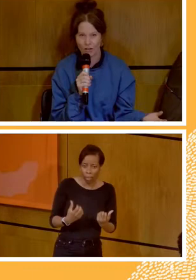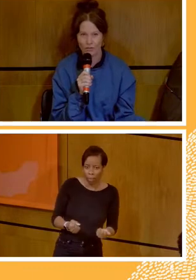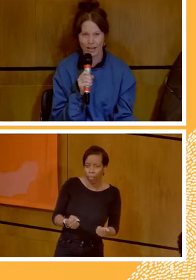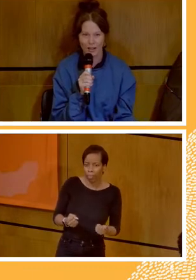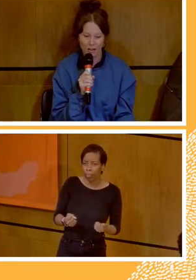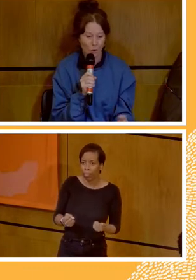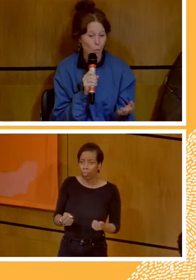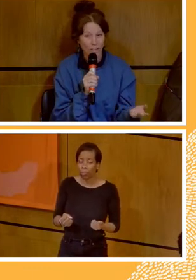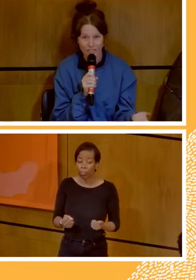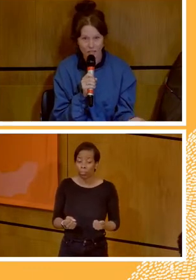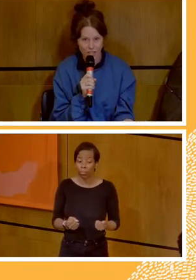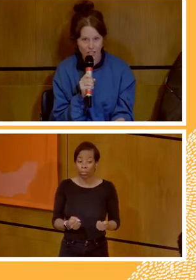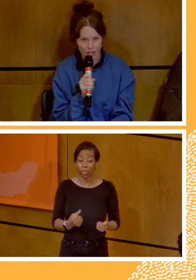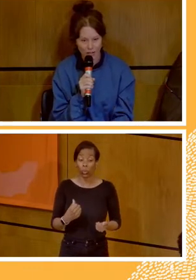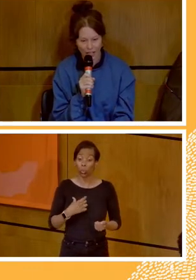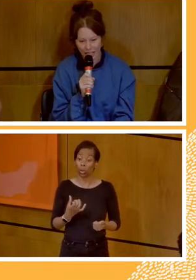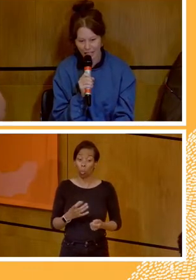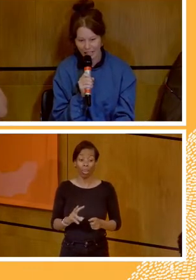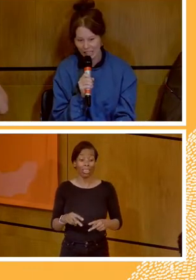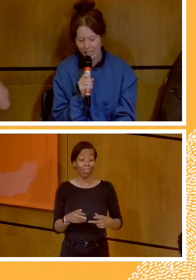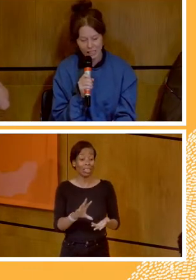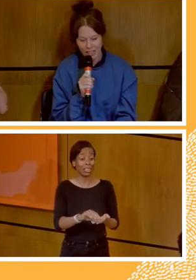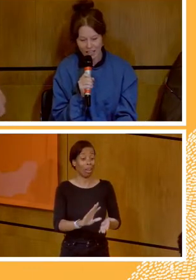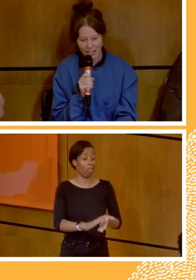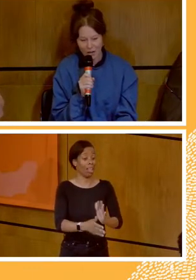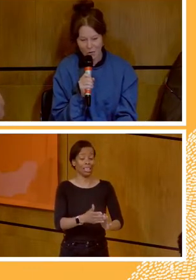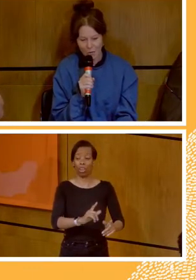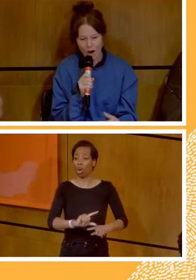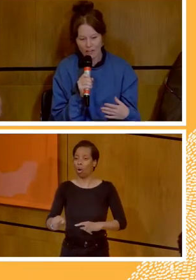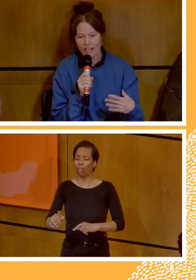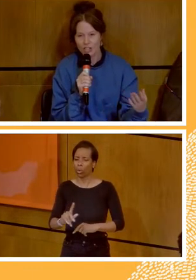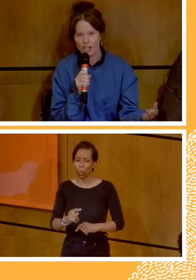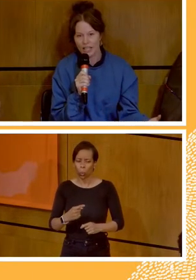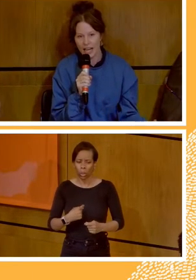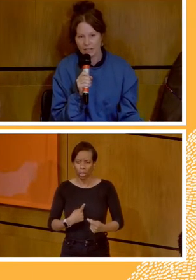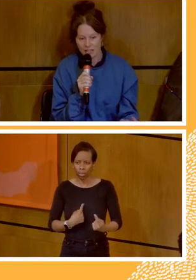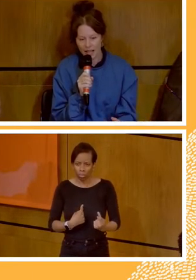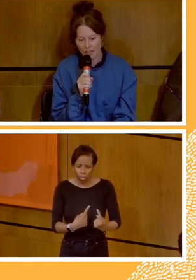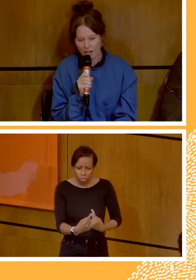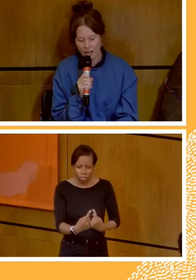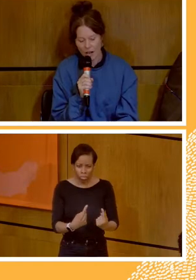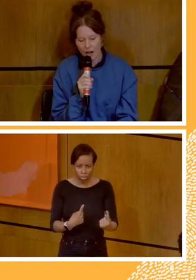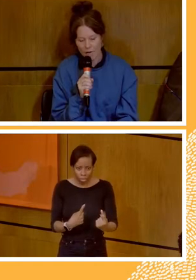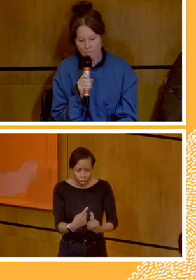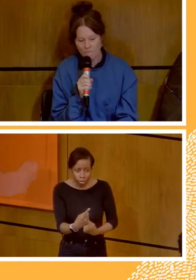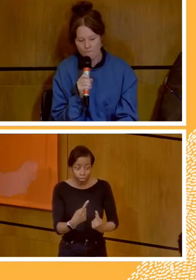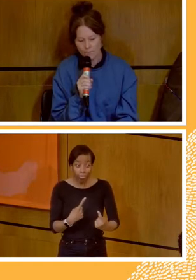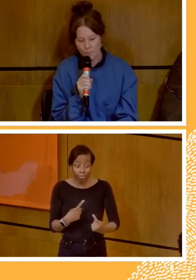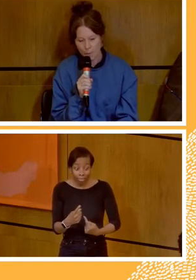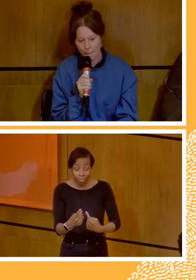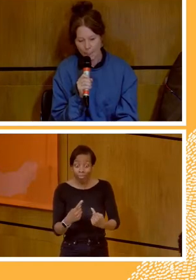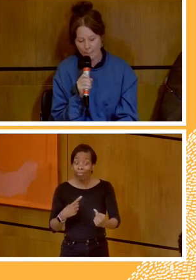Don't just go there once, you know, like work that journey out together.